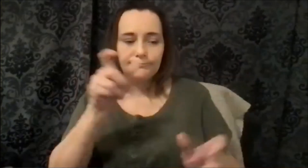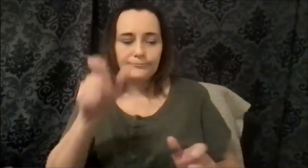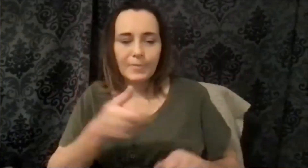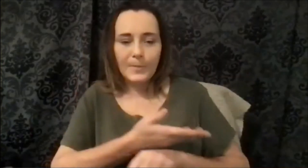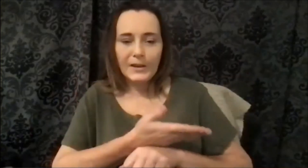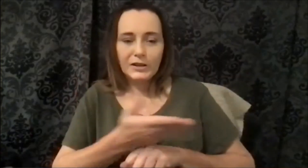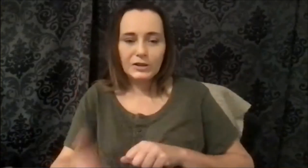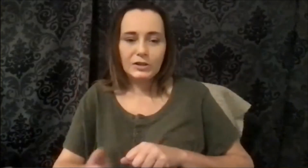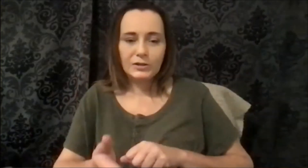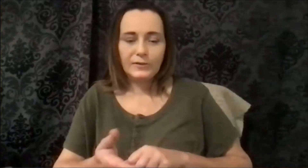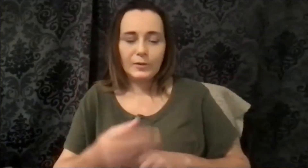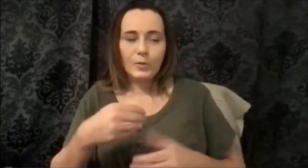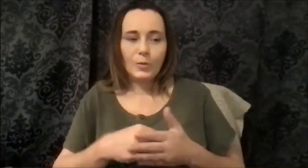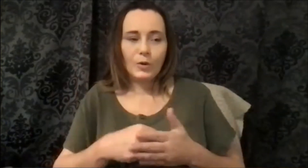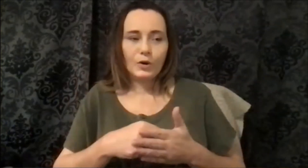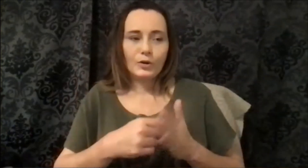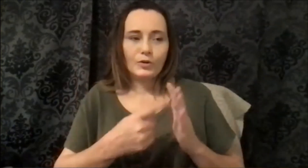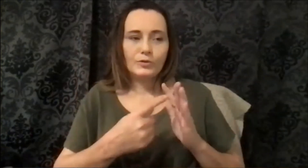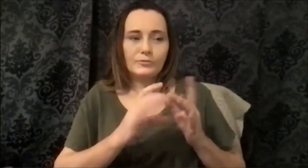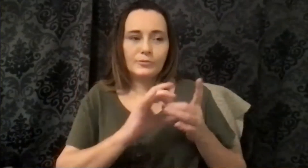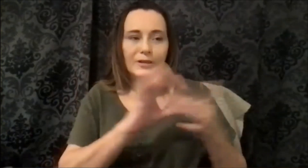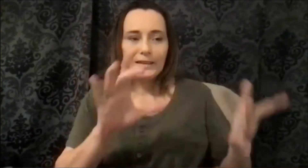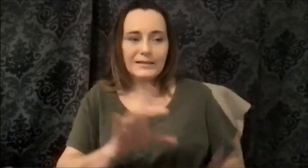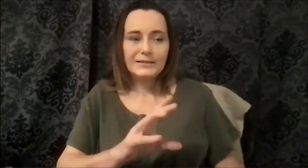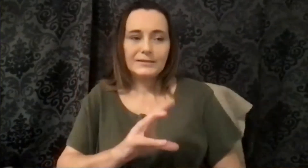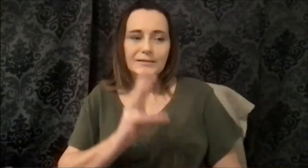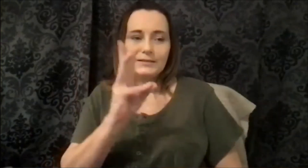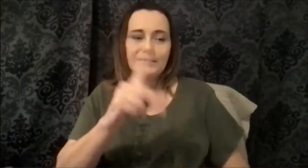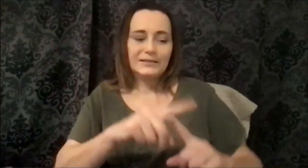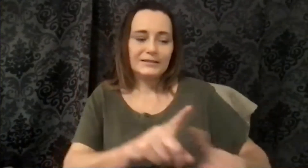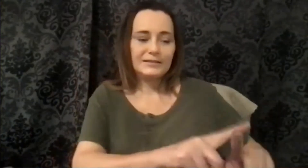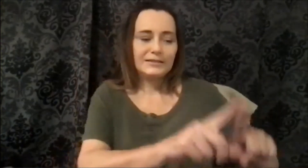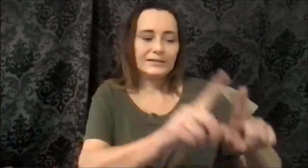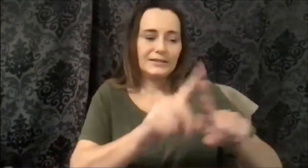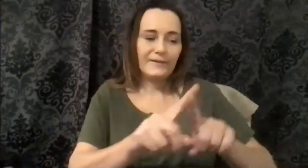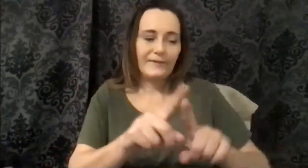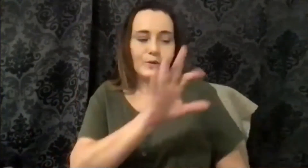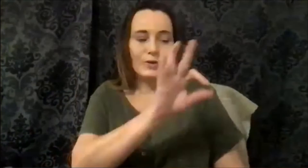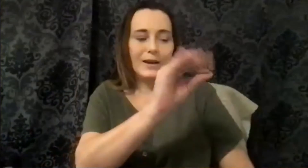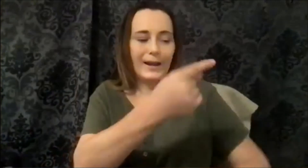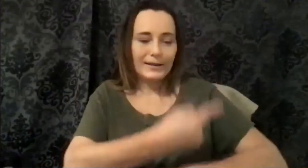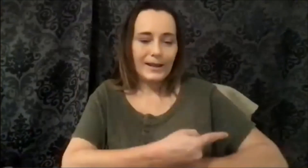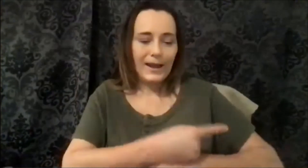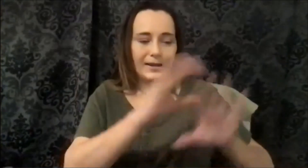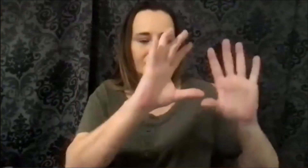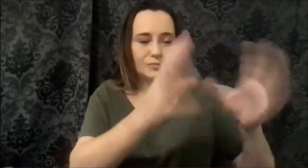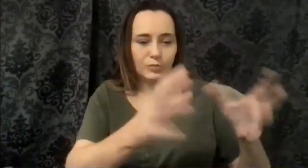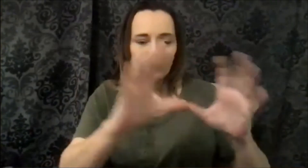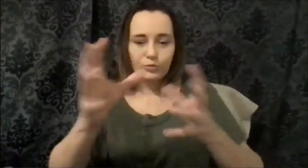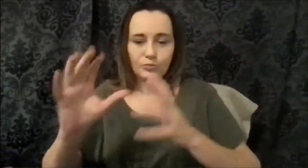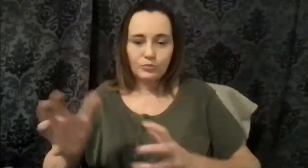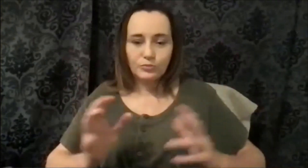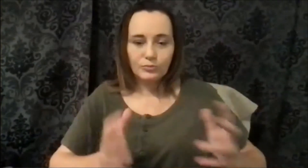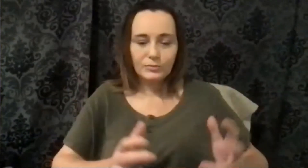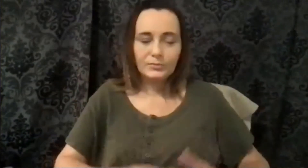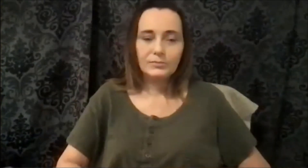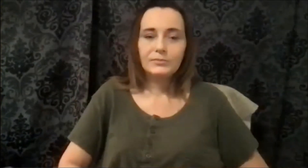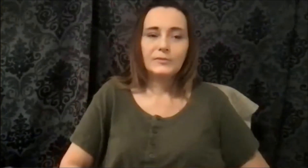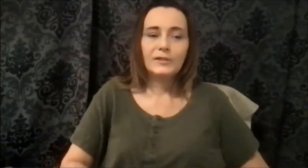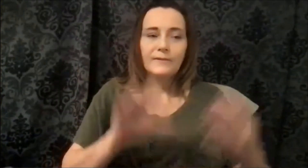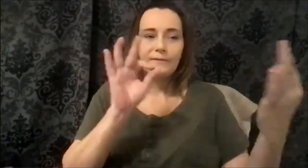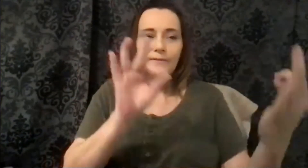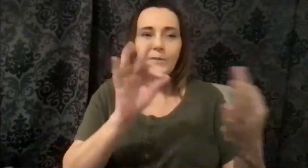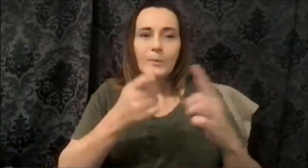in 6 batches for 90 days at a time. Input was received from dozens